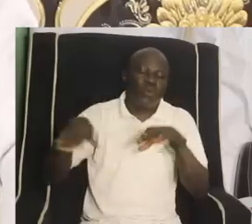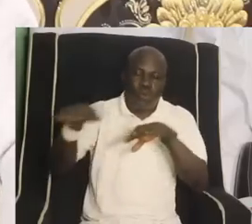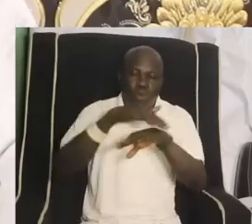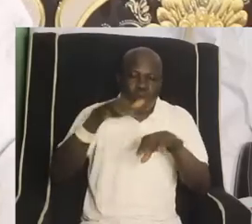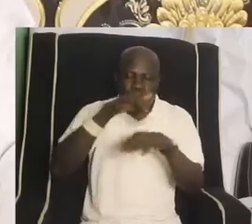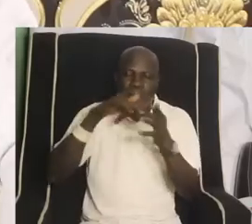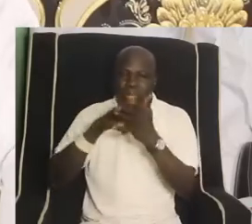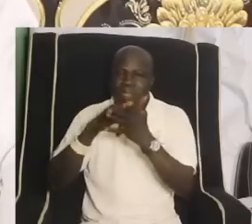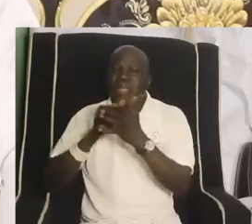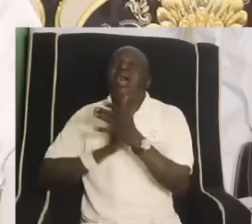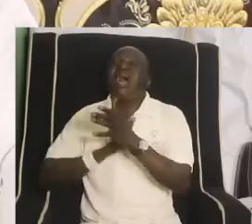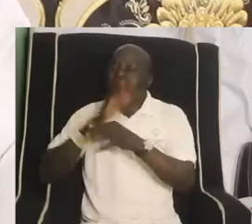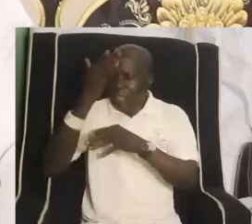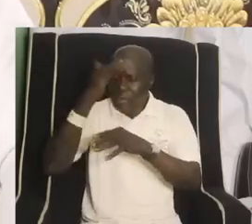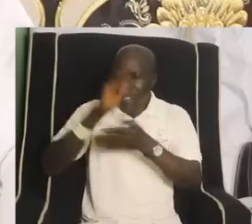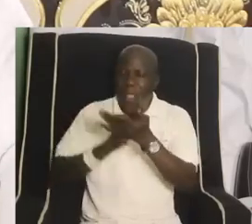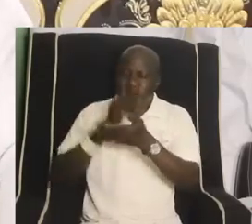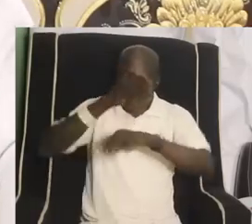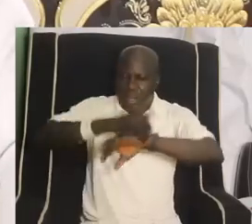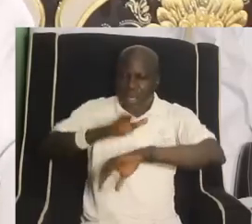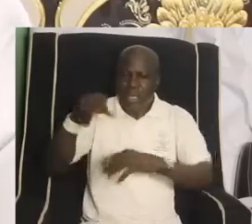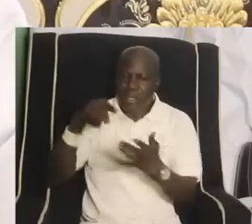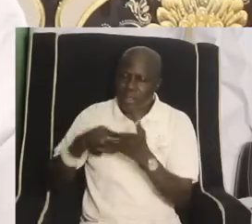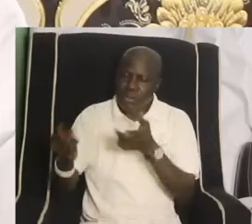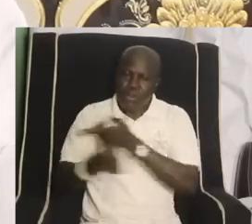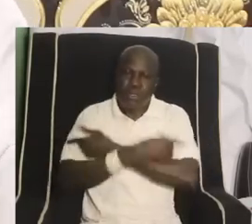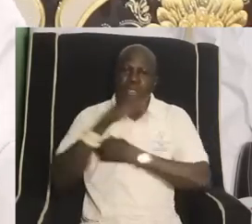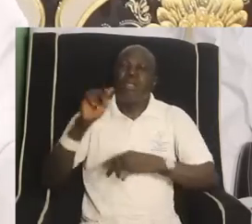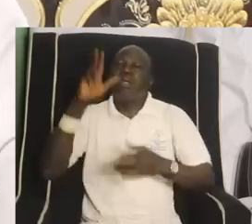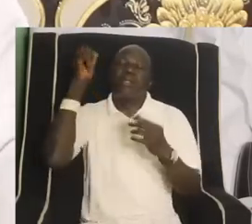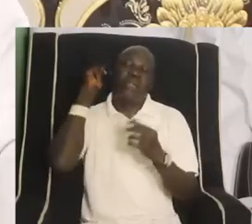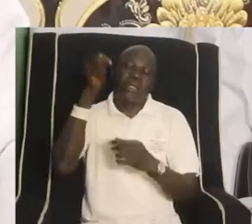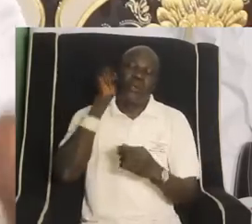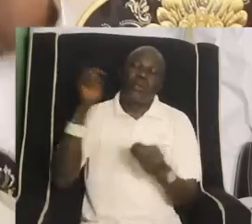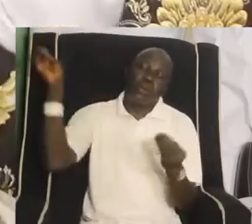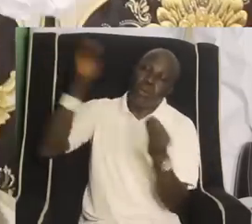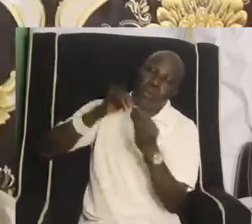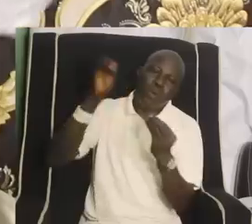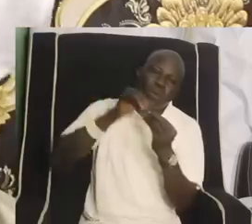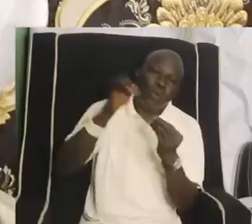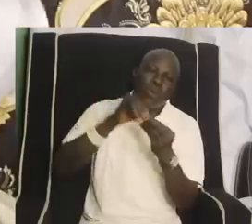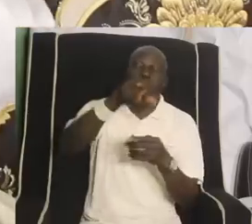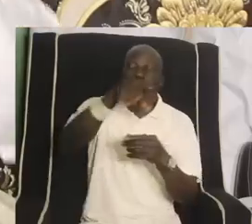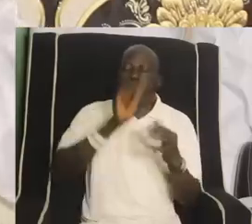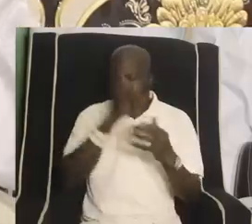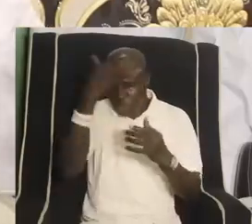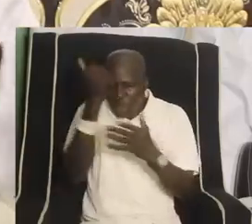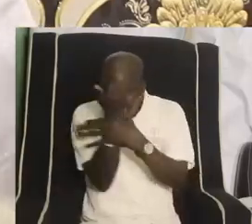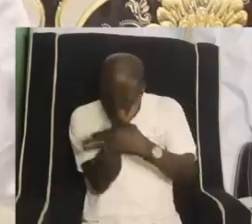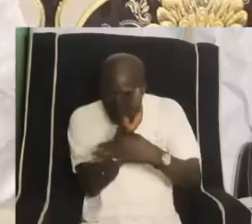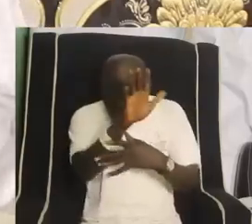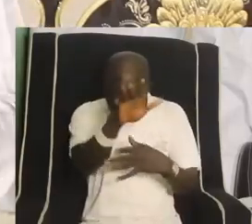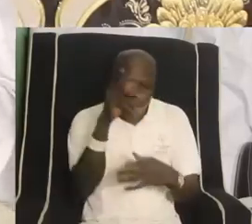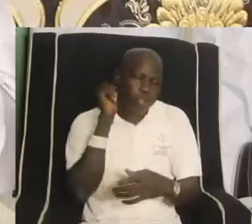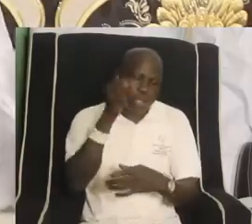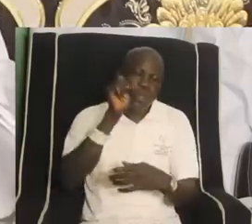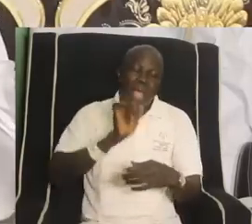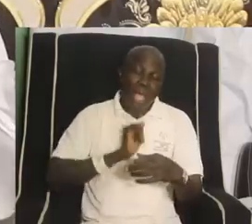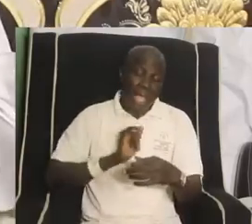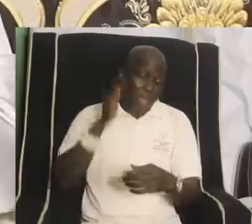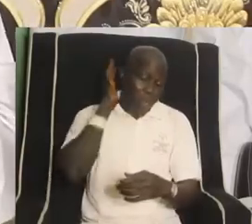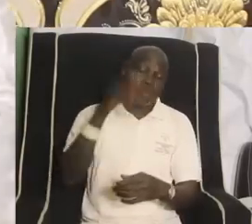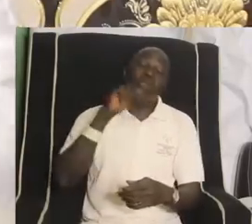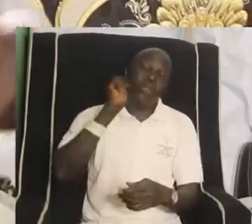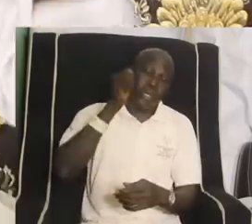others. And I know that after today, testimony will be supplied. Because you two will testify.